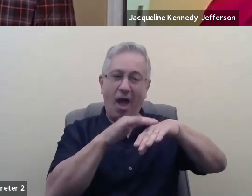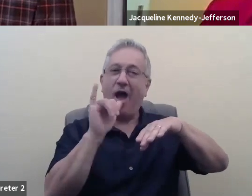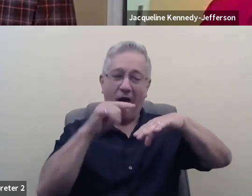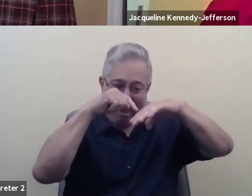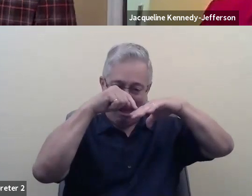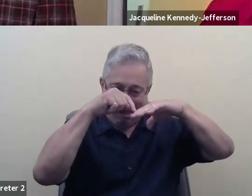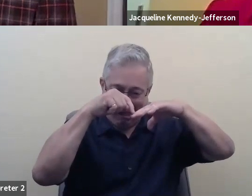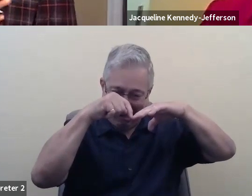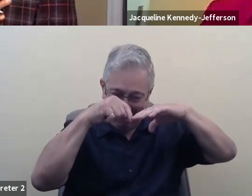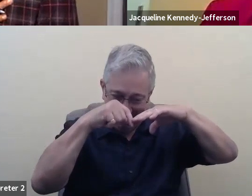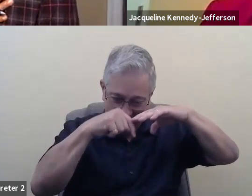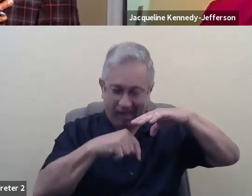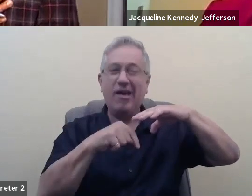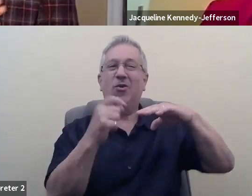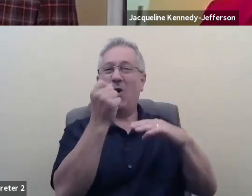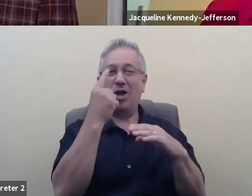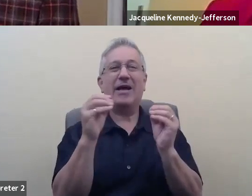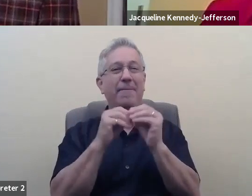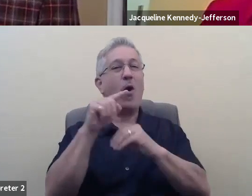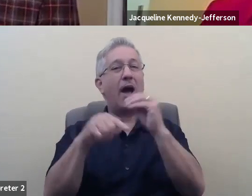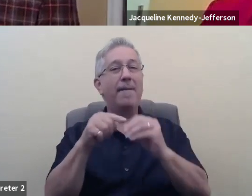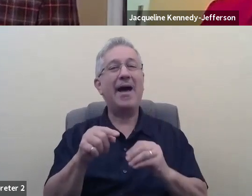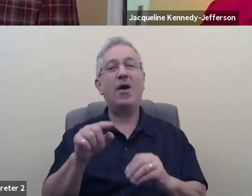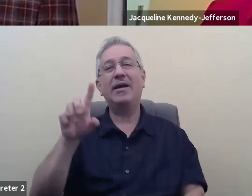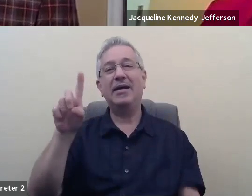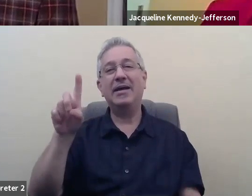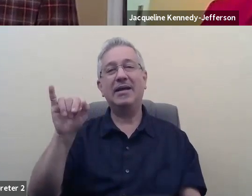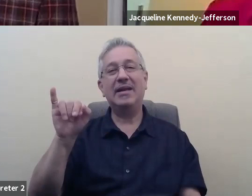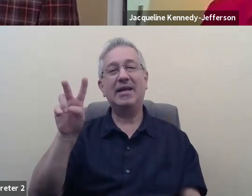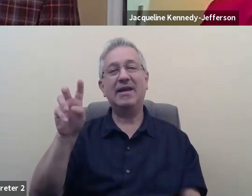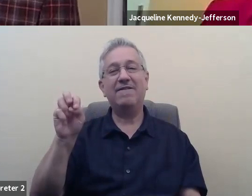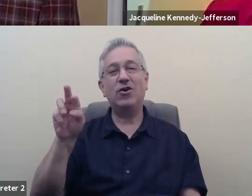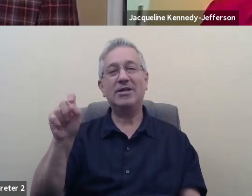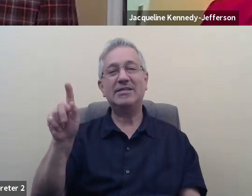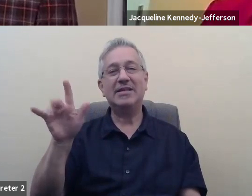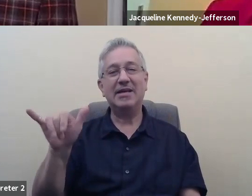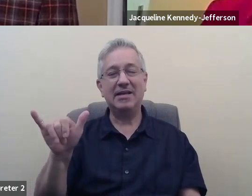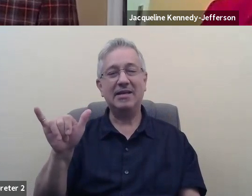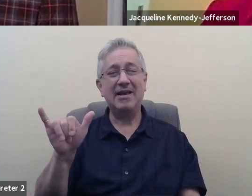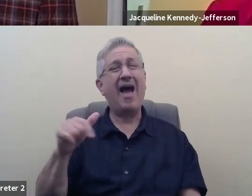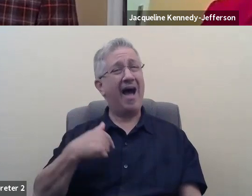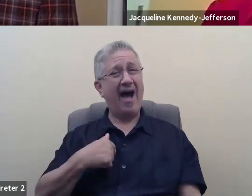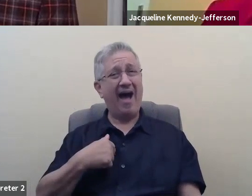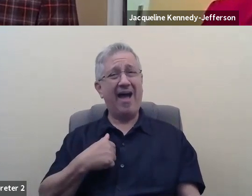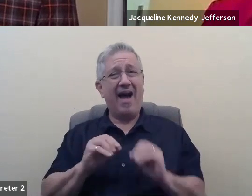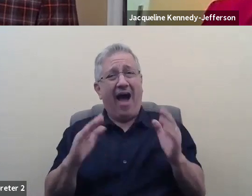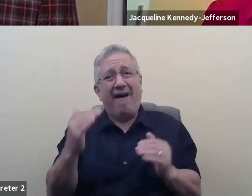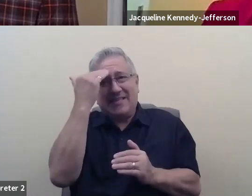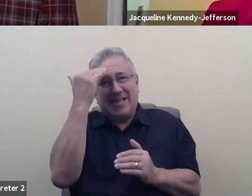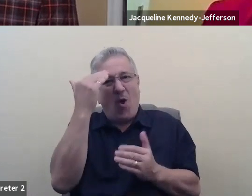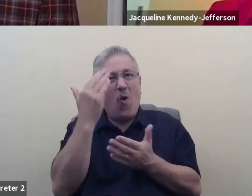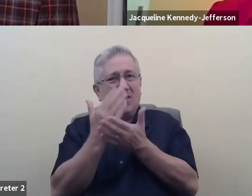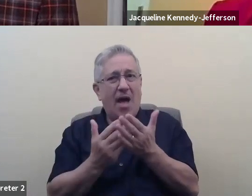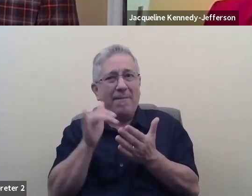on our campus, right? From my perspective, I certainly have a thought on that, but what do my colleagues think about that? And